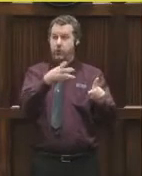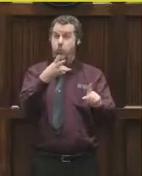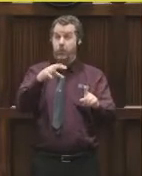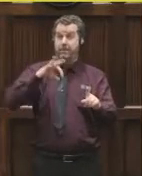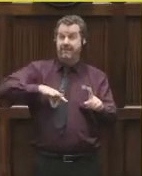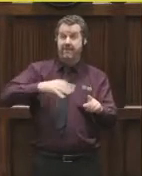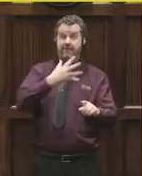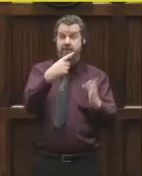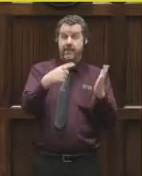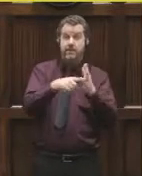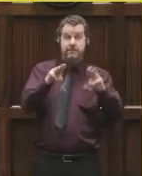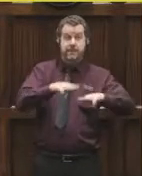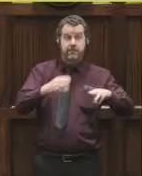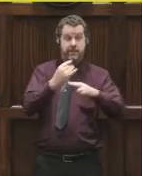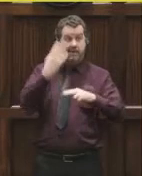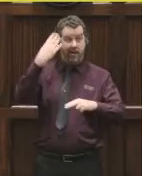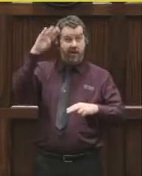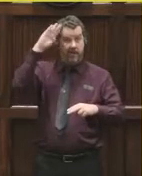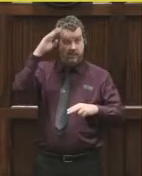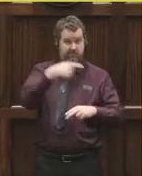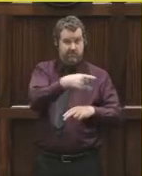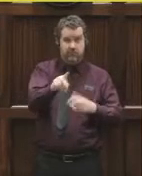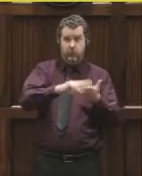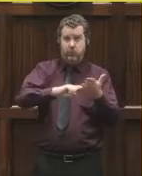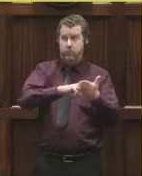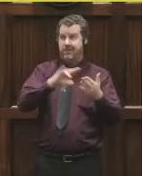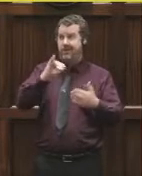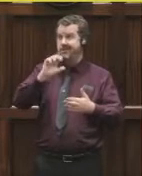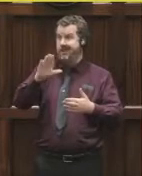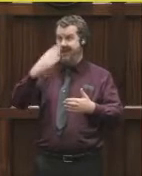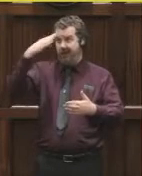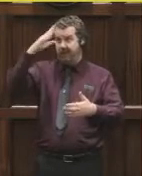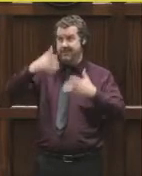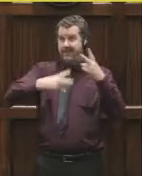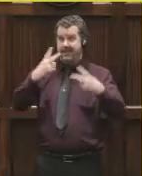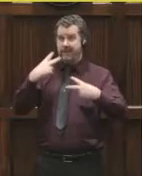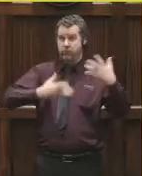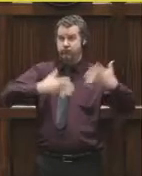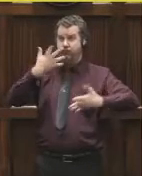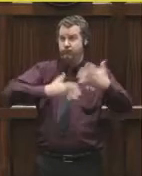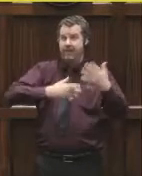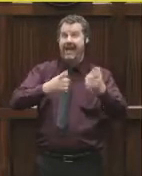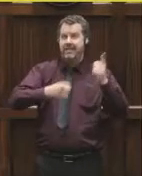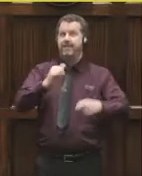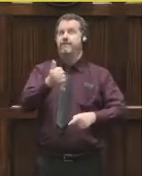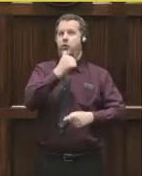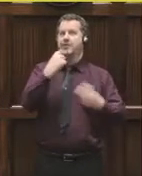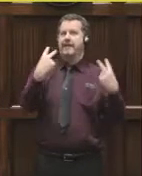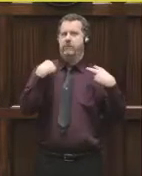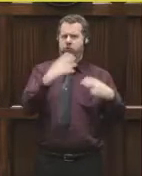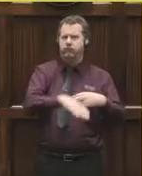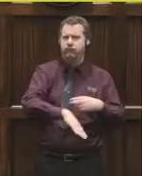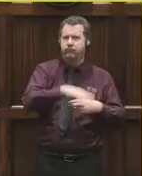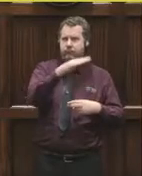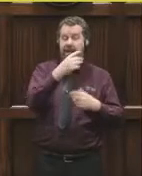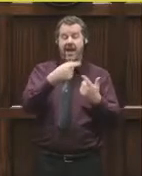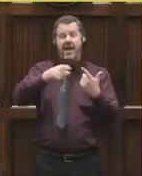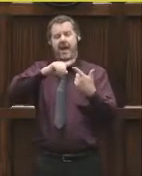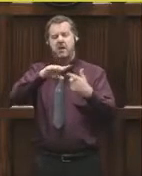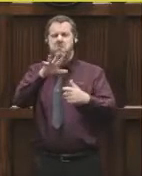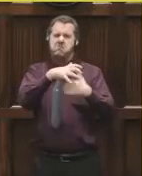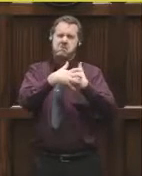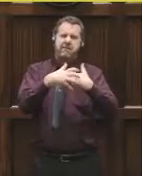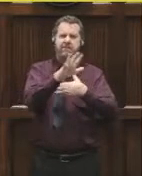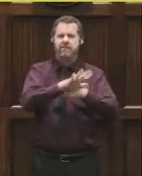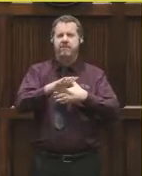deaf people in Ireland who use Irish Sign Language as their first language, and approximately 40,000